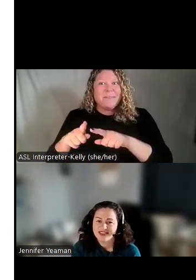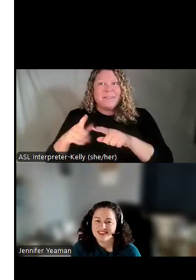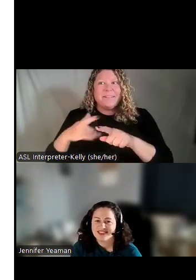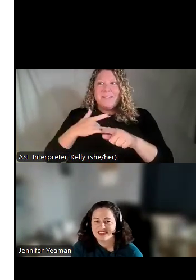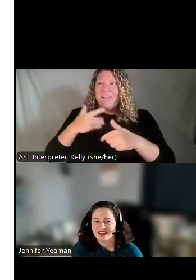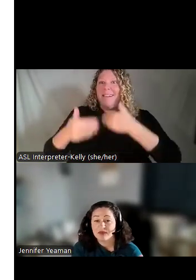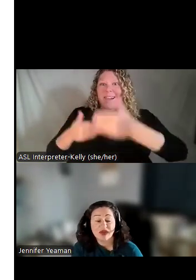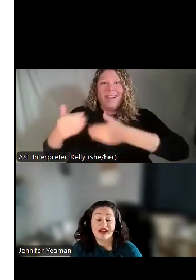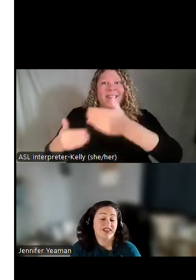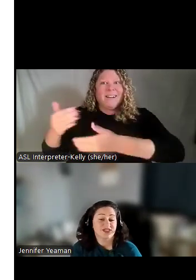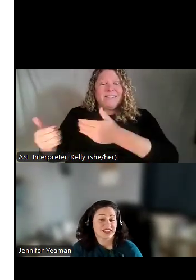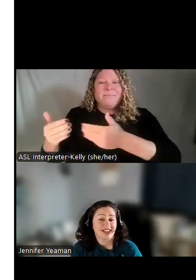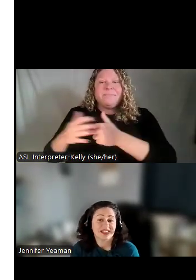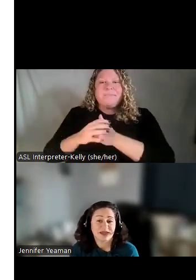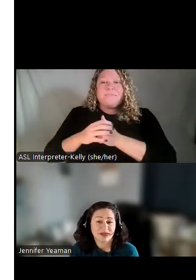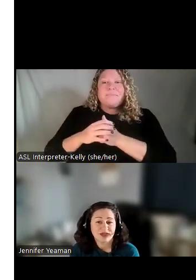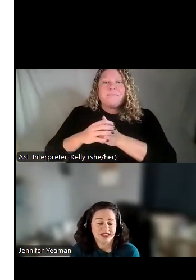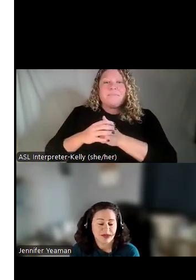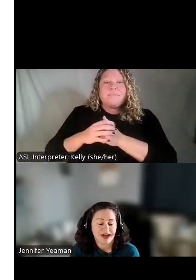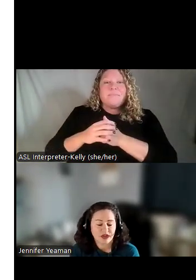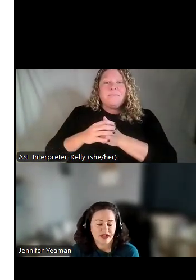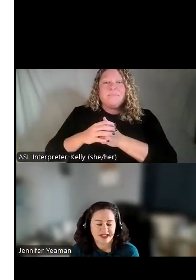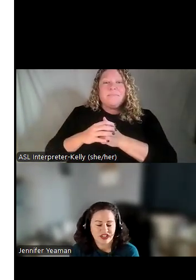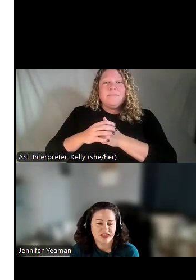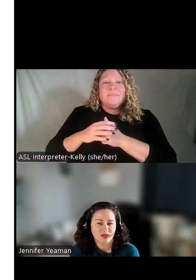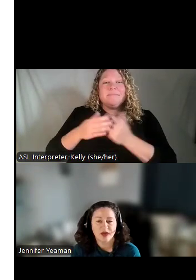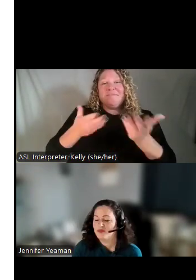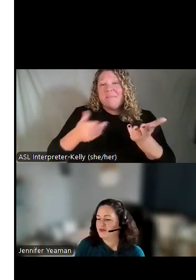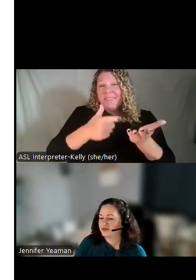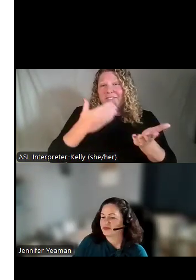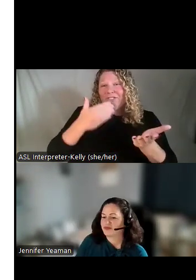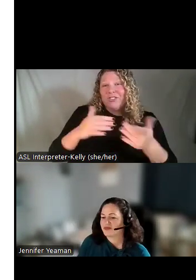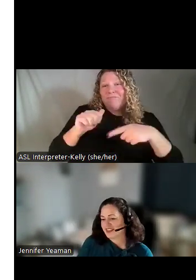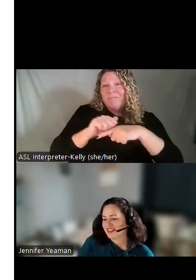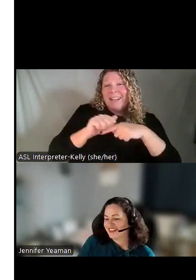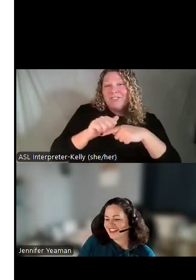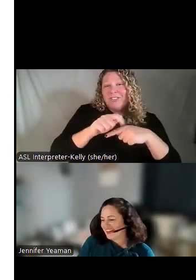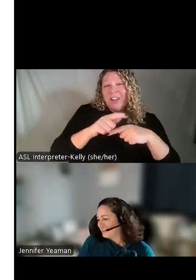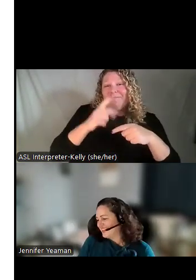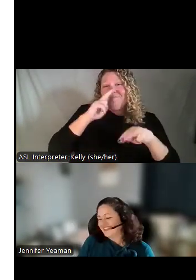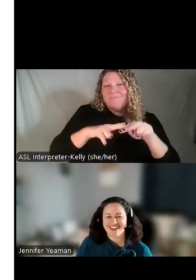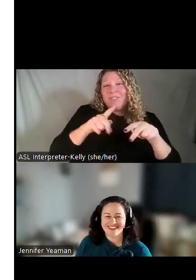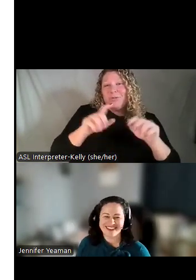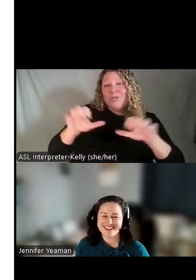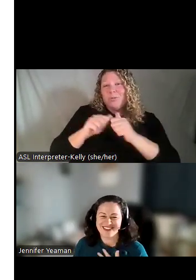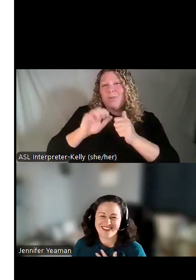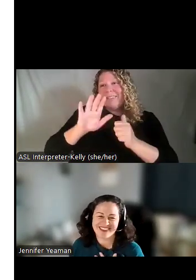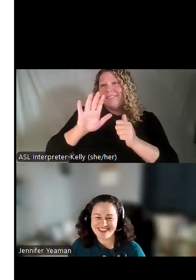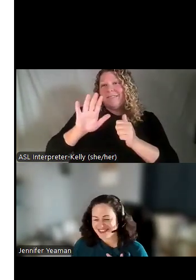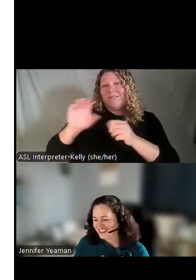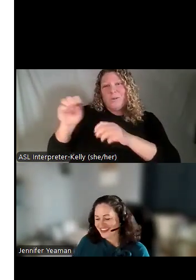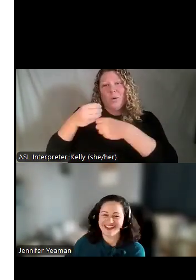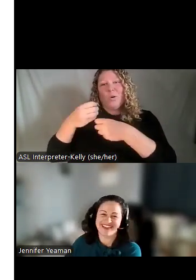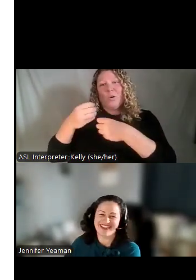as a bonus, you have an exercise that maybe you can take back to your organizations as well. Right, so that was a lot of words from our